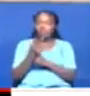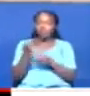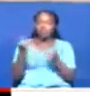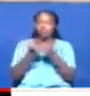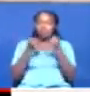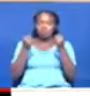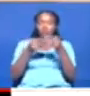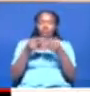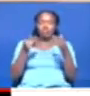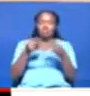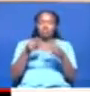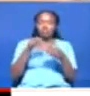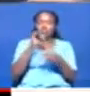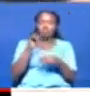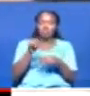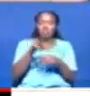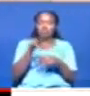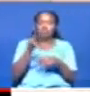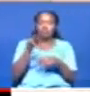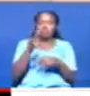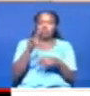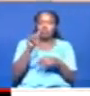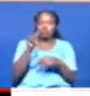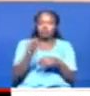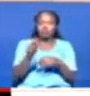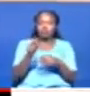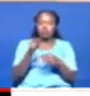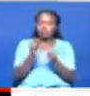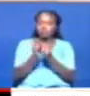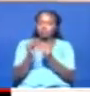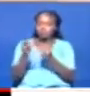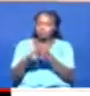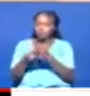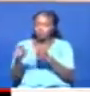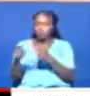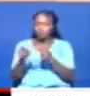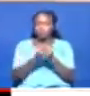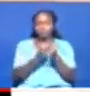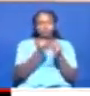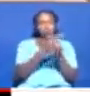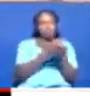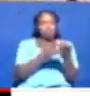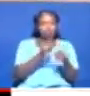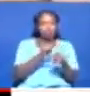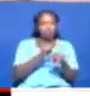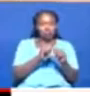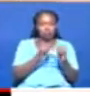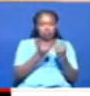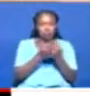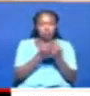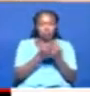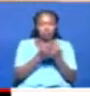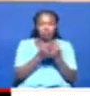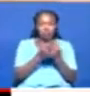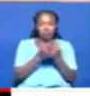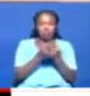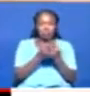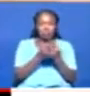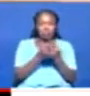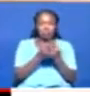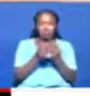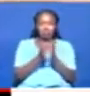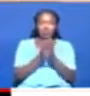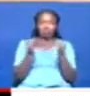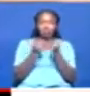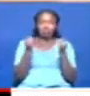Technology. Serials had led 15-7 at halftime and held on to the lead to bag the win. Sarah Wabomba top scored for the victors with